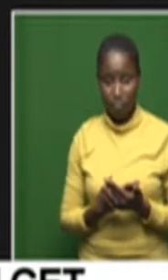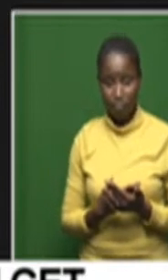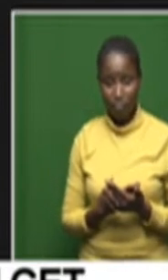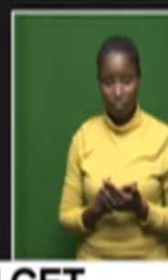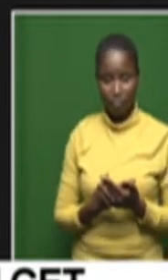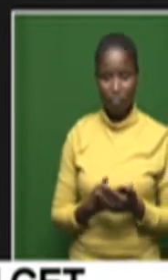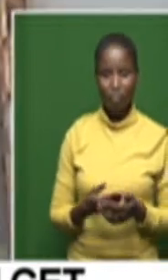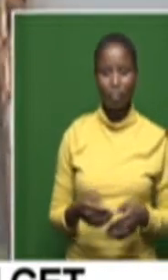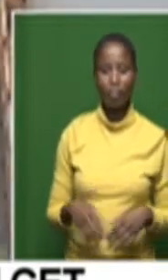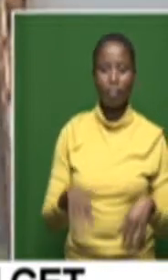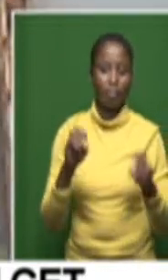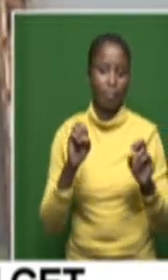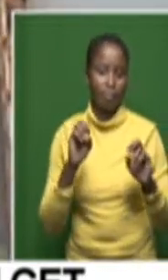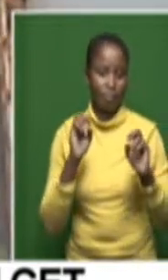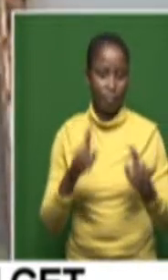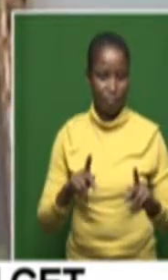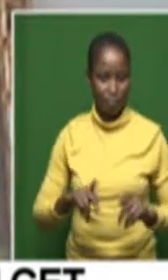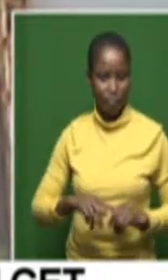Okay.